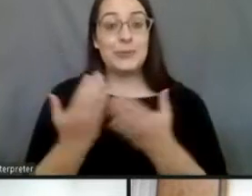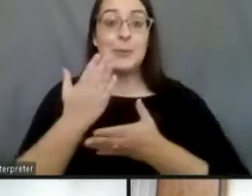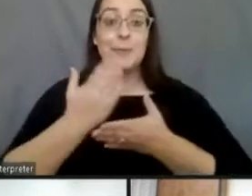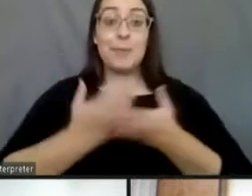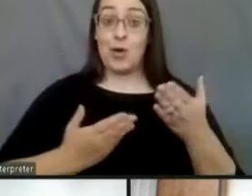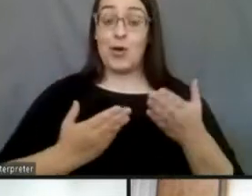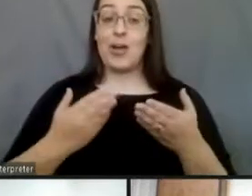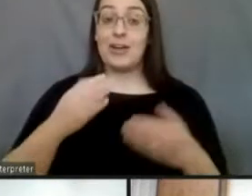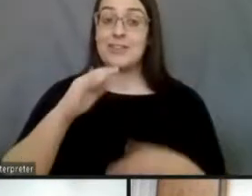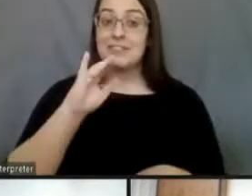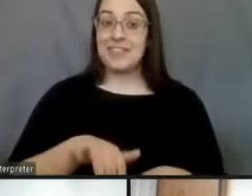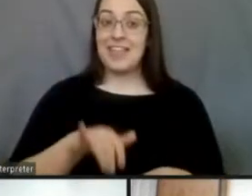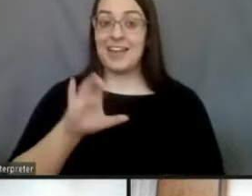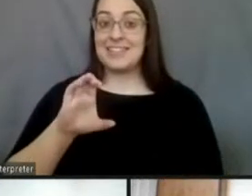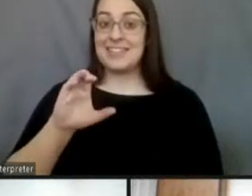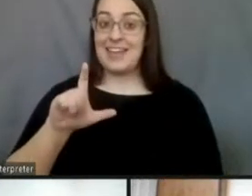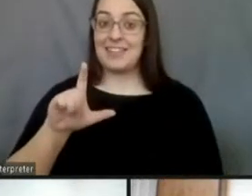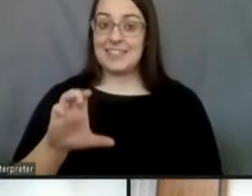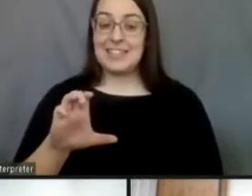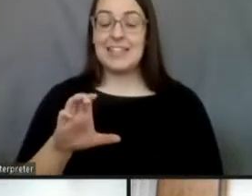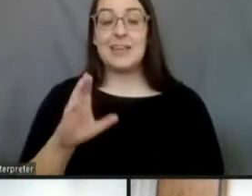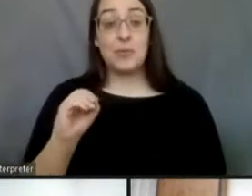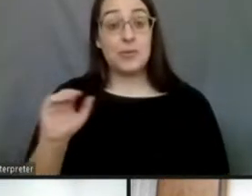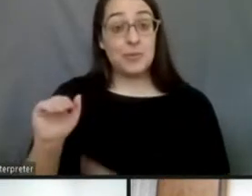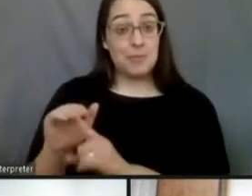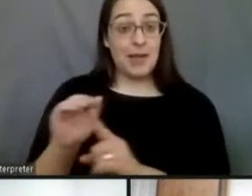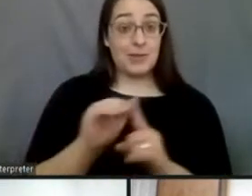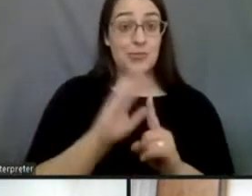that. But I want to remind you,